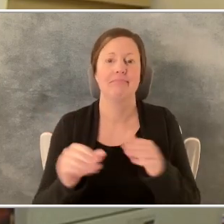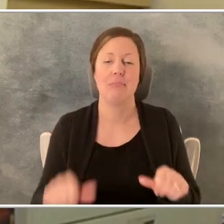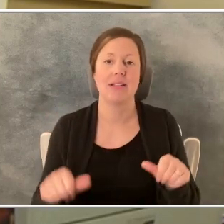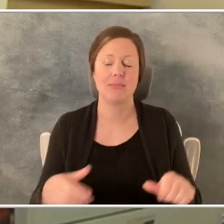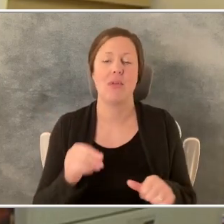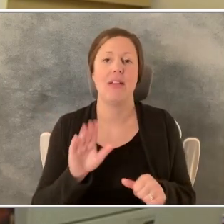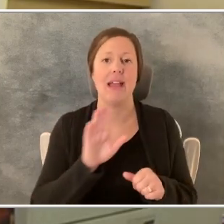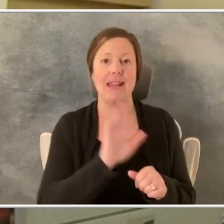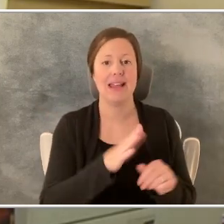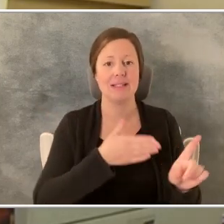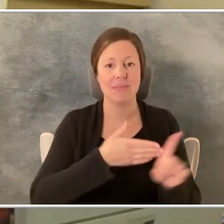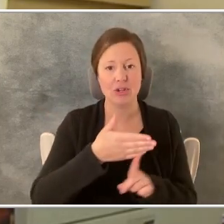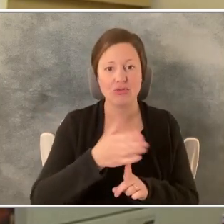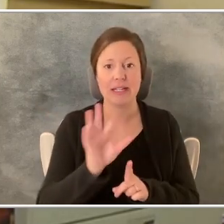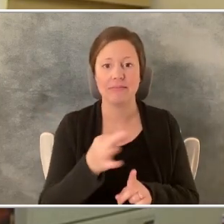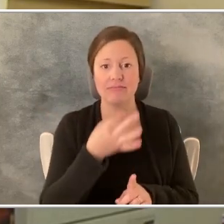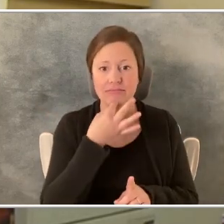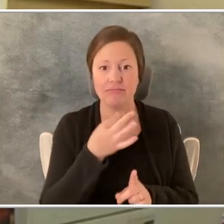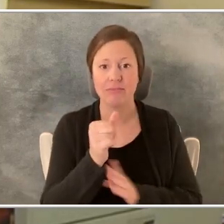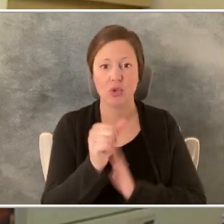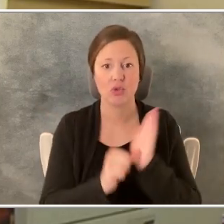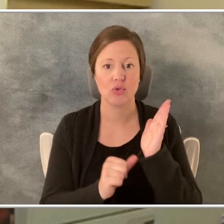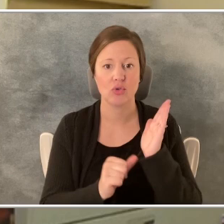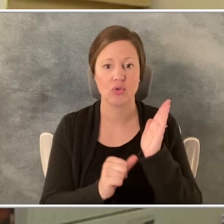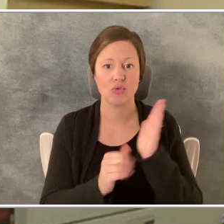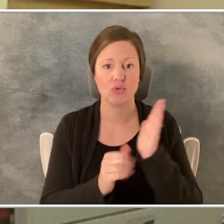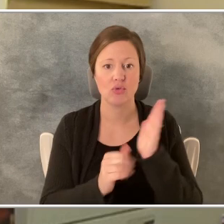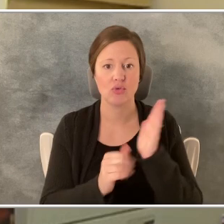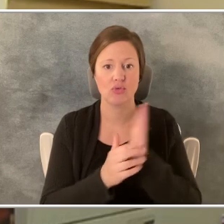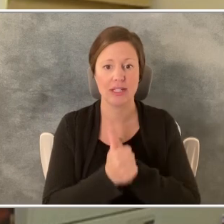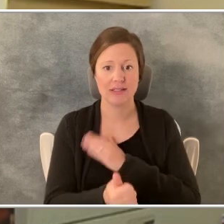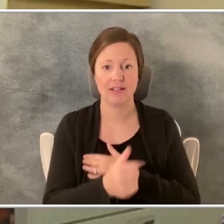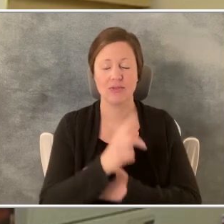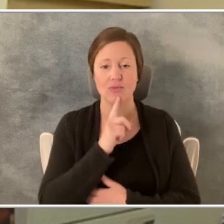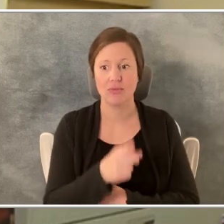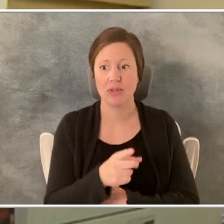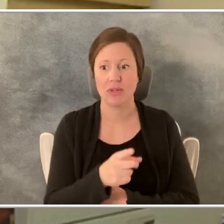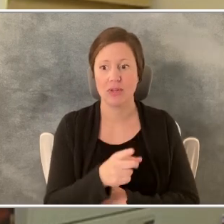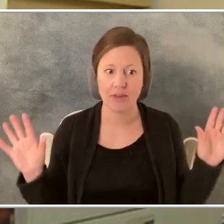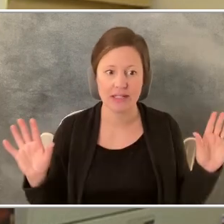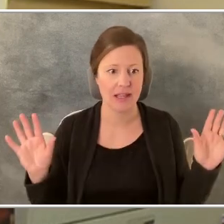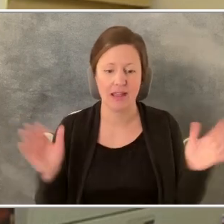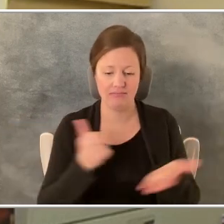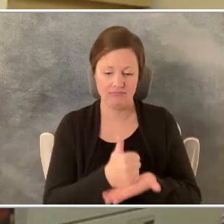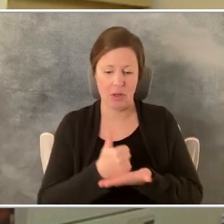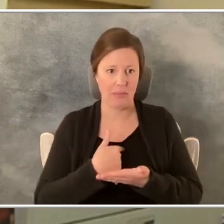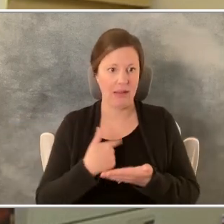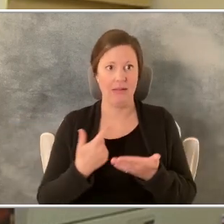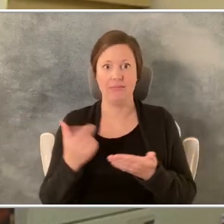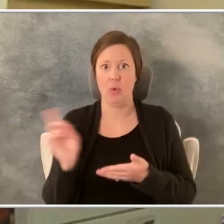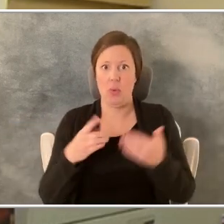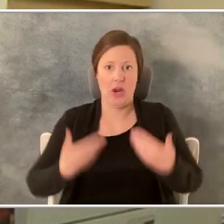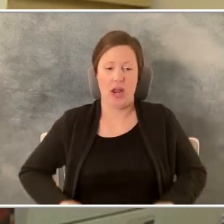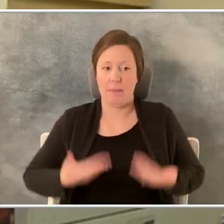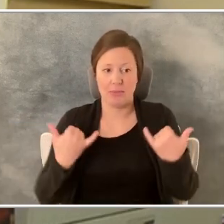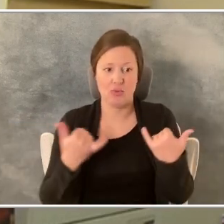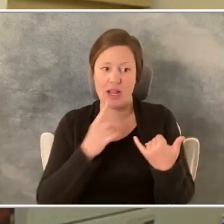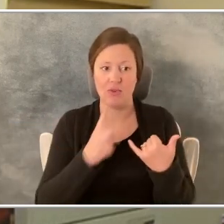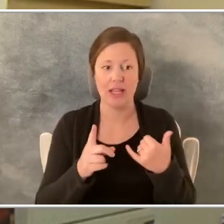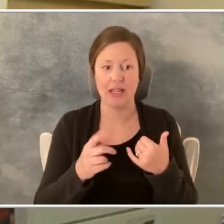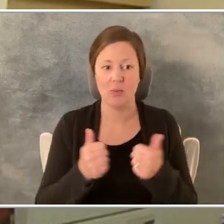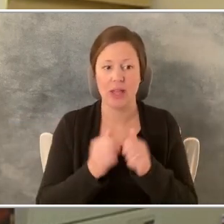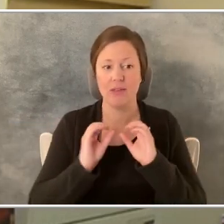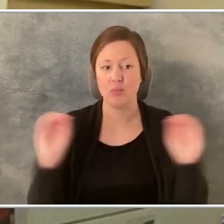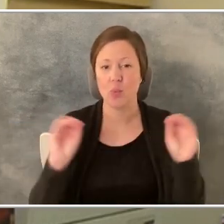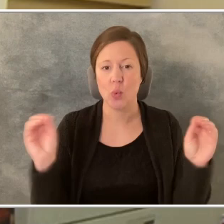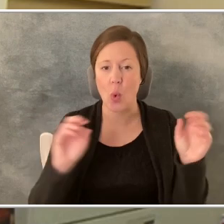his expertise and his surgery skills obviously led me where I am today with no issues